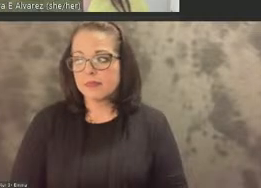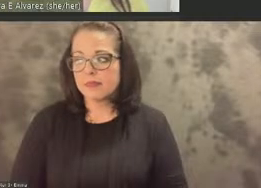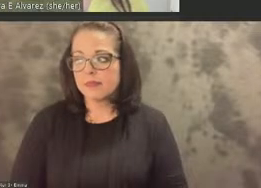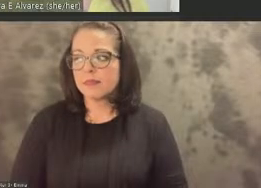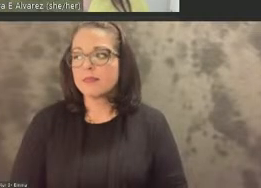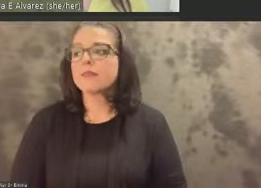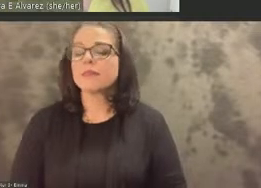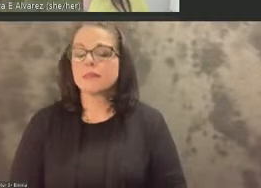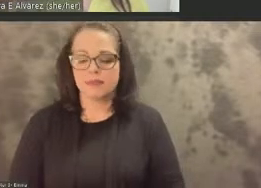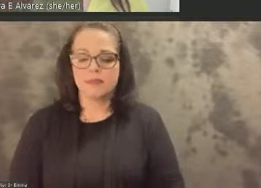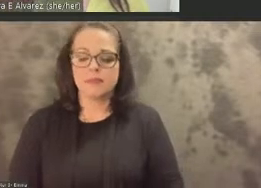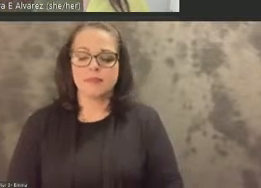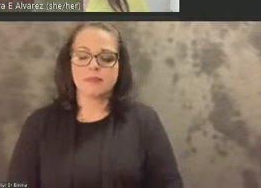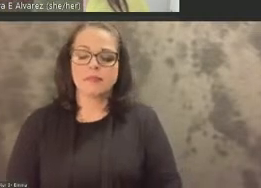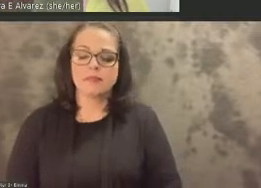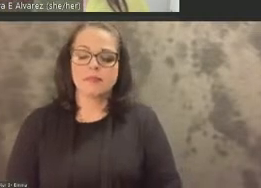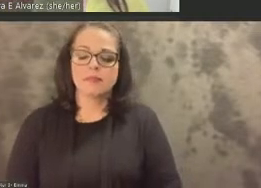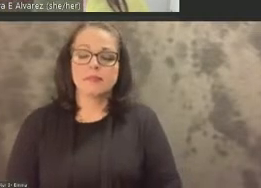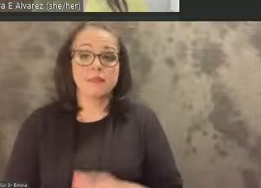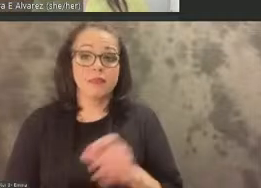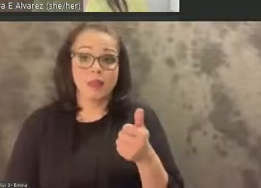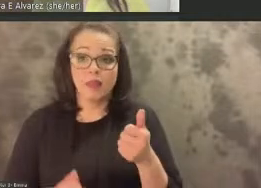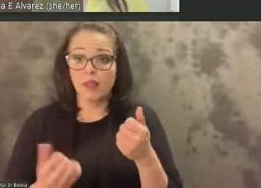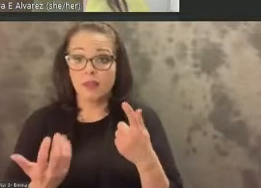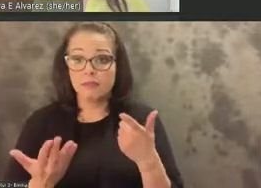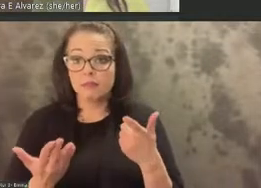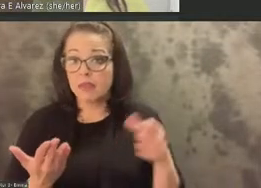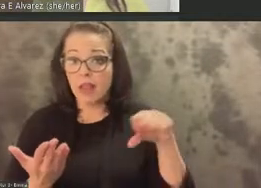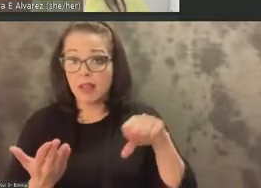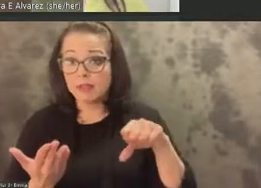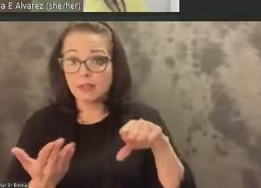Good, thank you so much. Any nays?